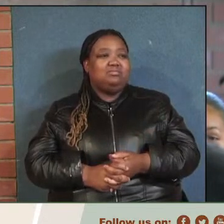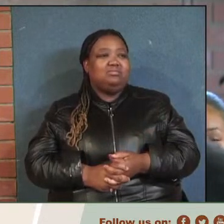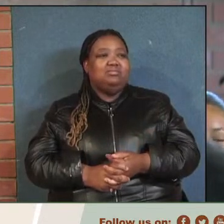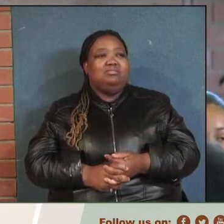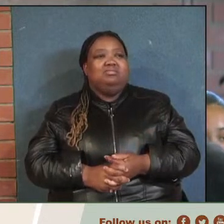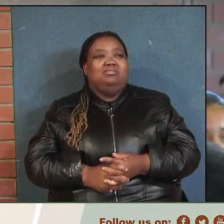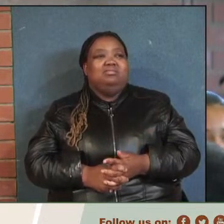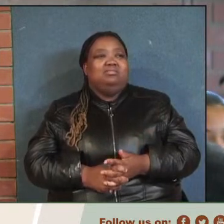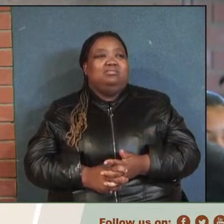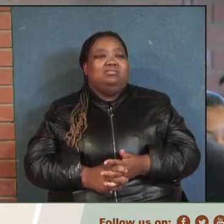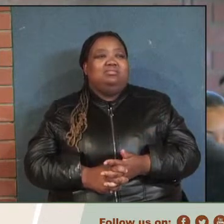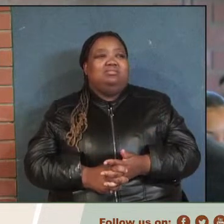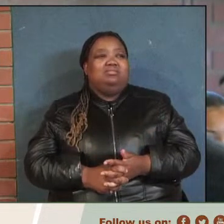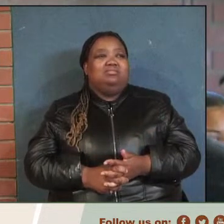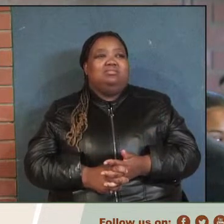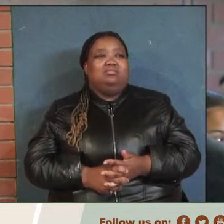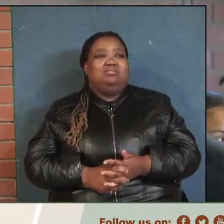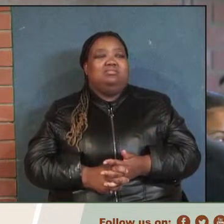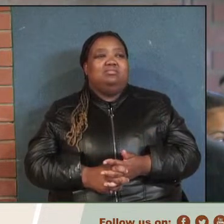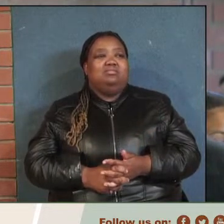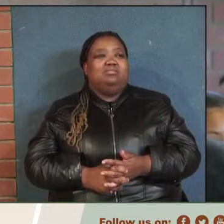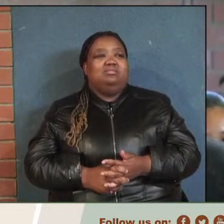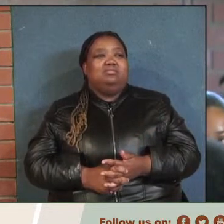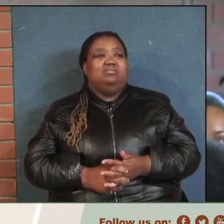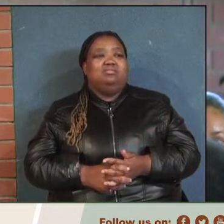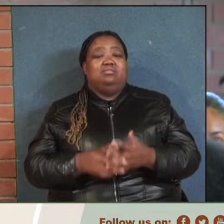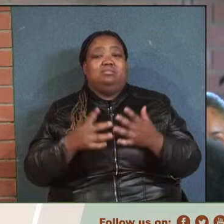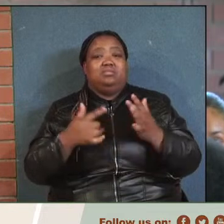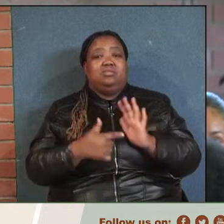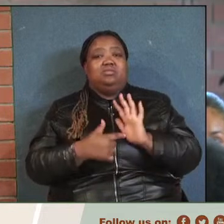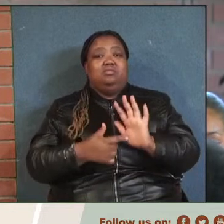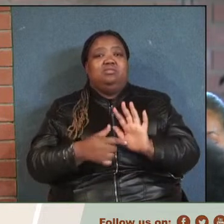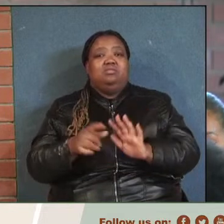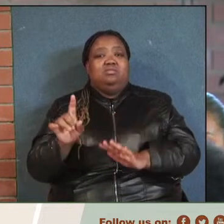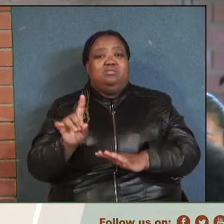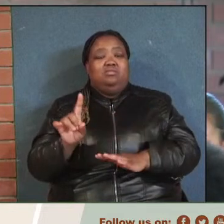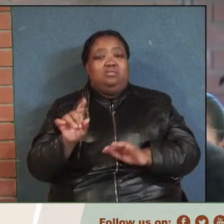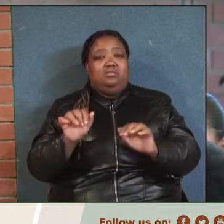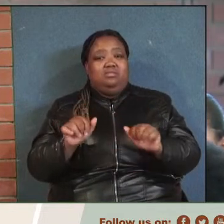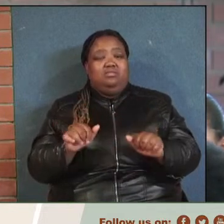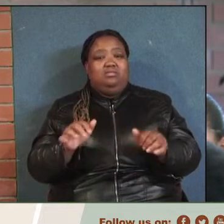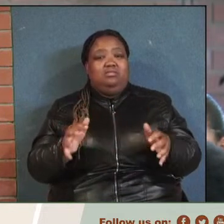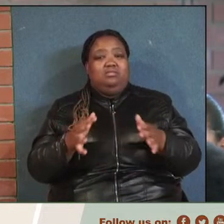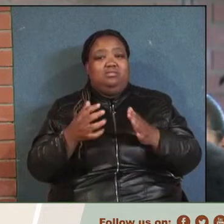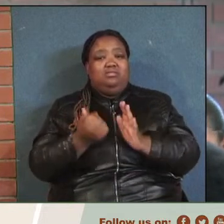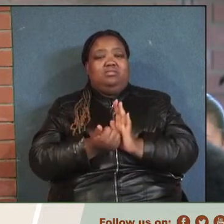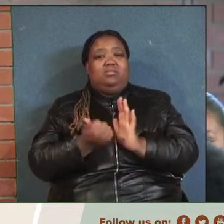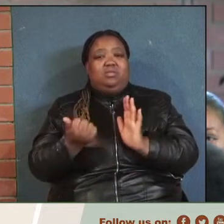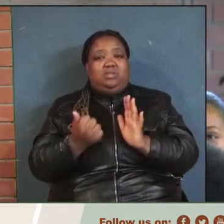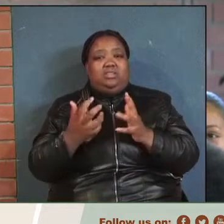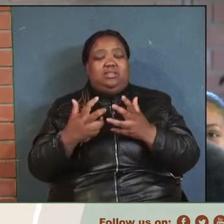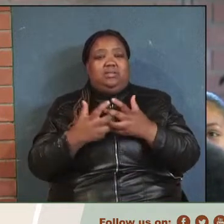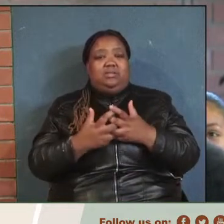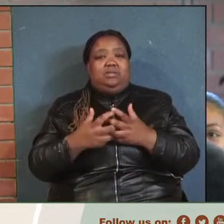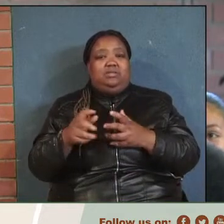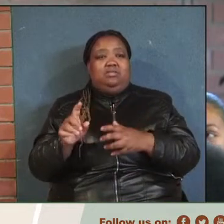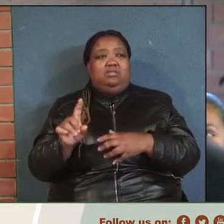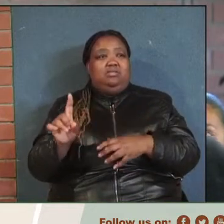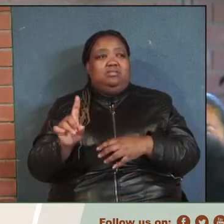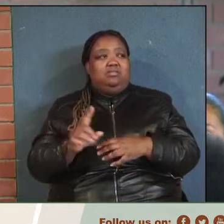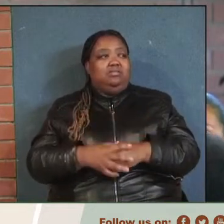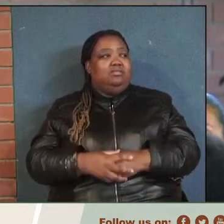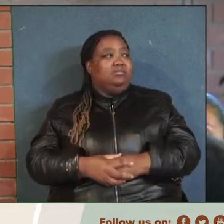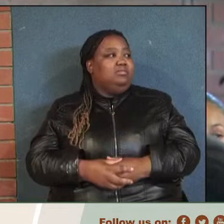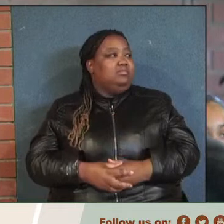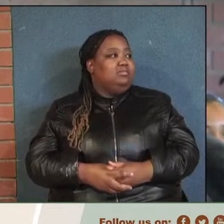act. It shows it's a pure demonstration of productivity, as the act is aligned with a legal coercion.